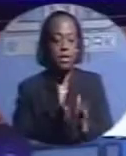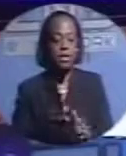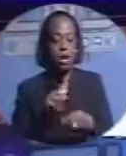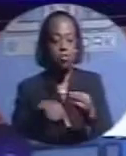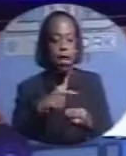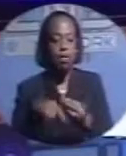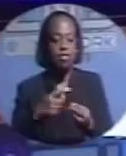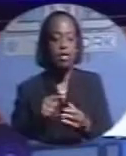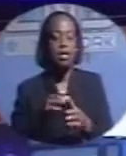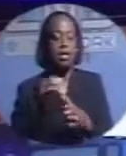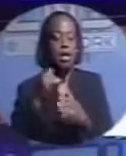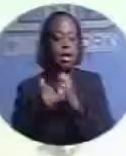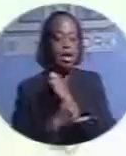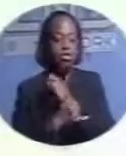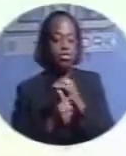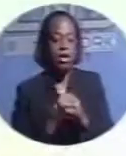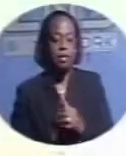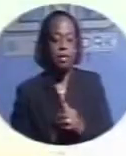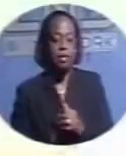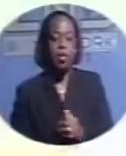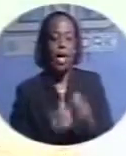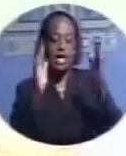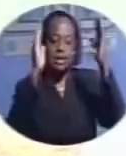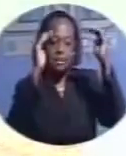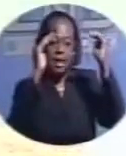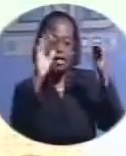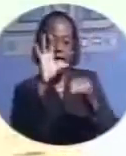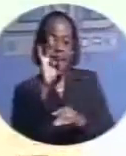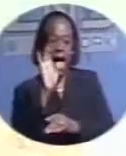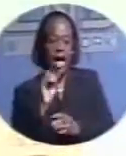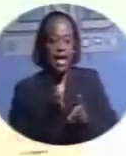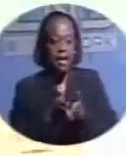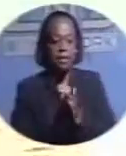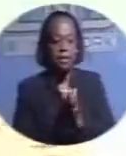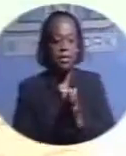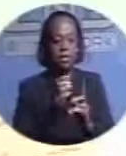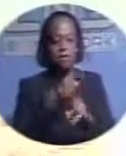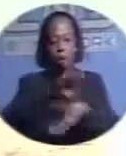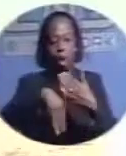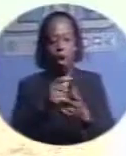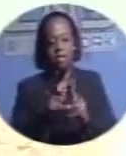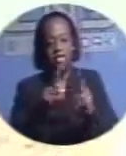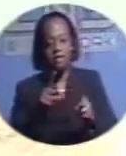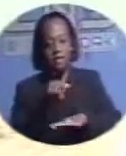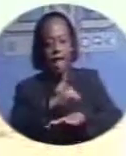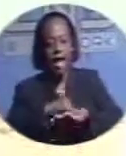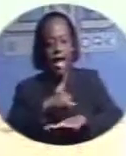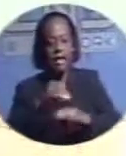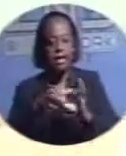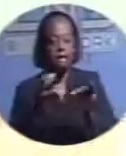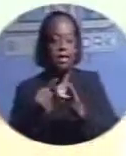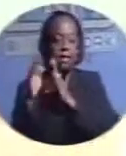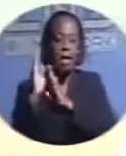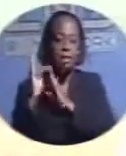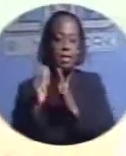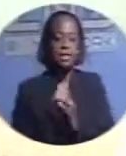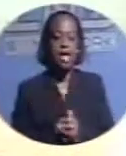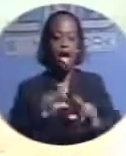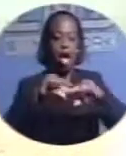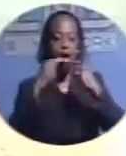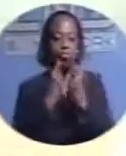rights. Expecting over 80 boats from all the different islands in the Bahamas We've got a great team of sailors that are going to